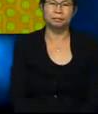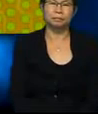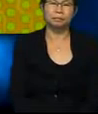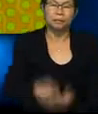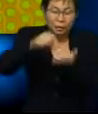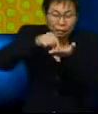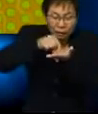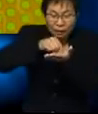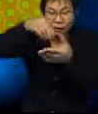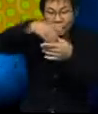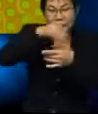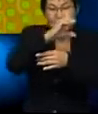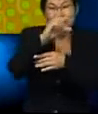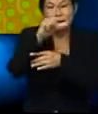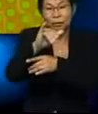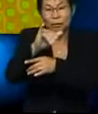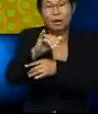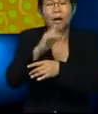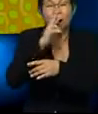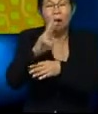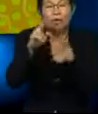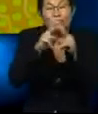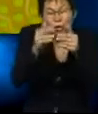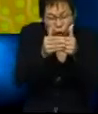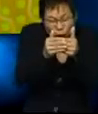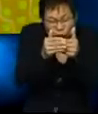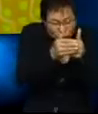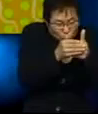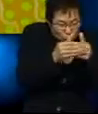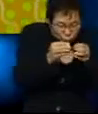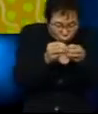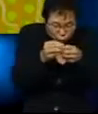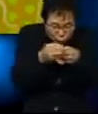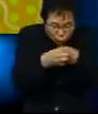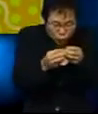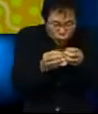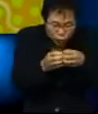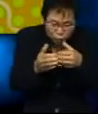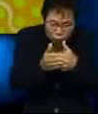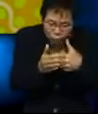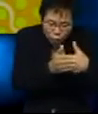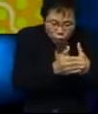The particles in clay are very close together.